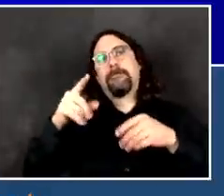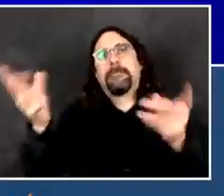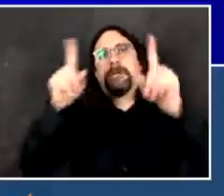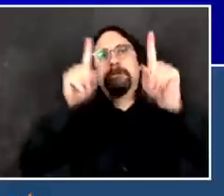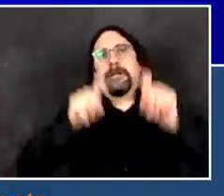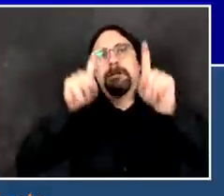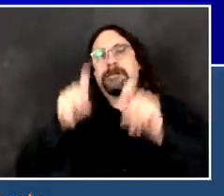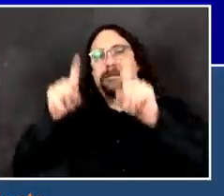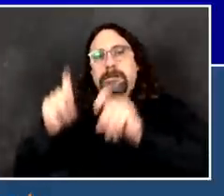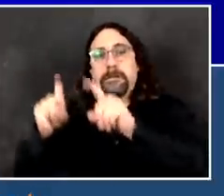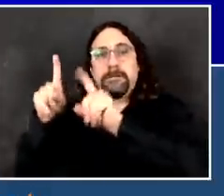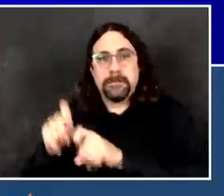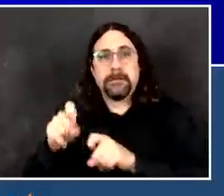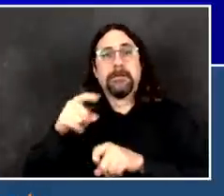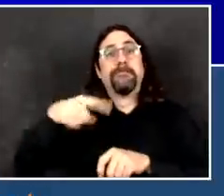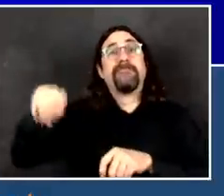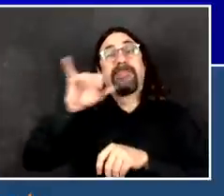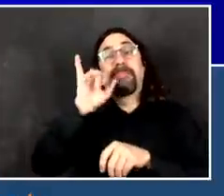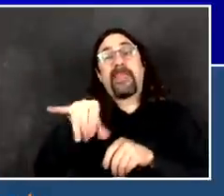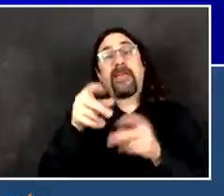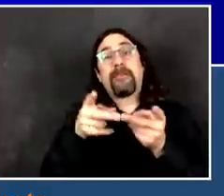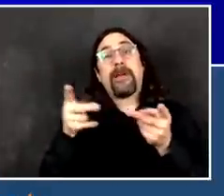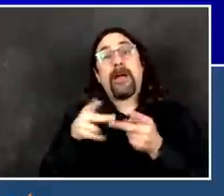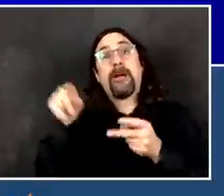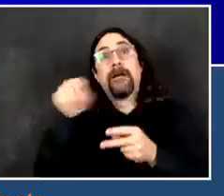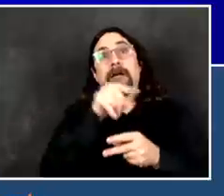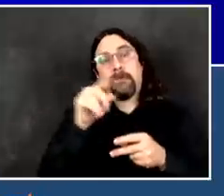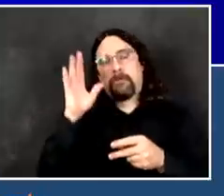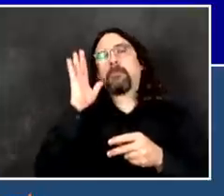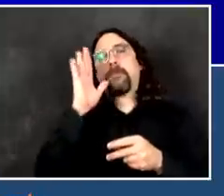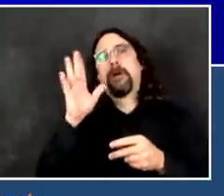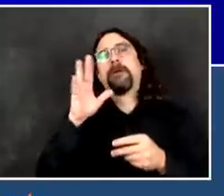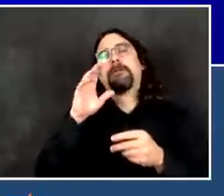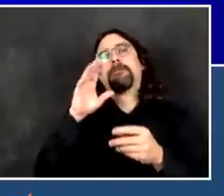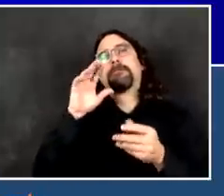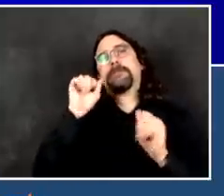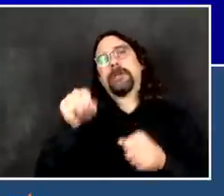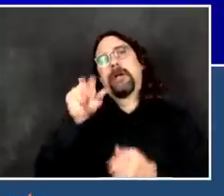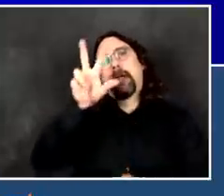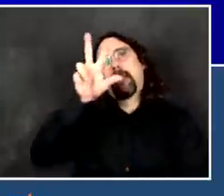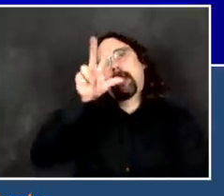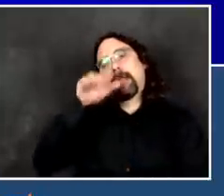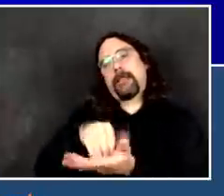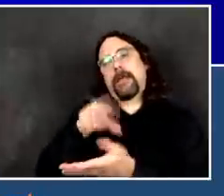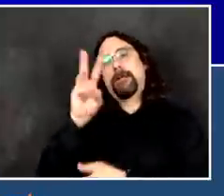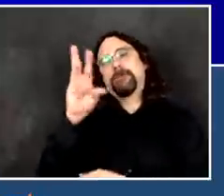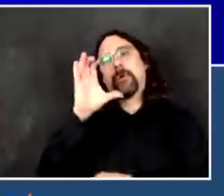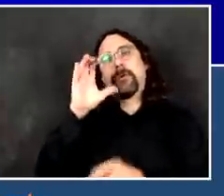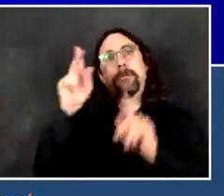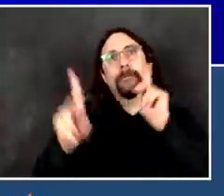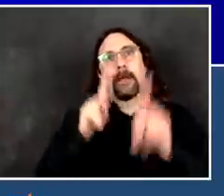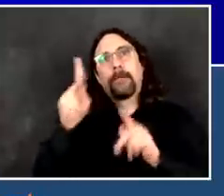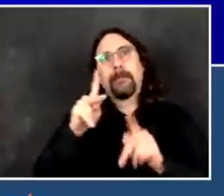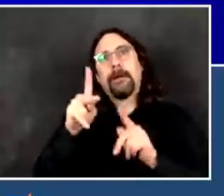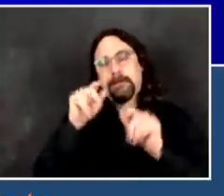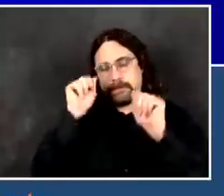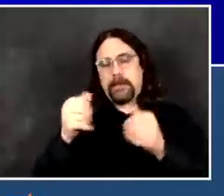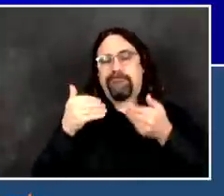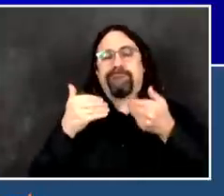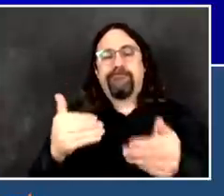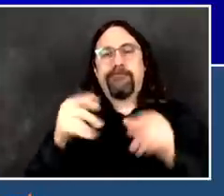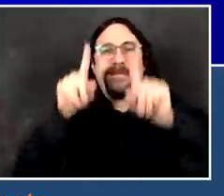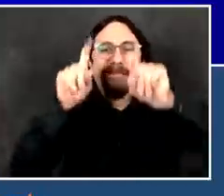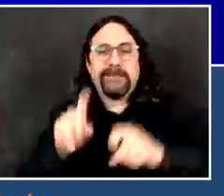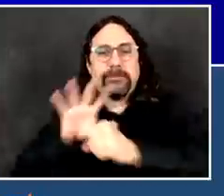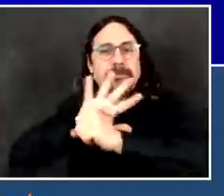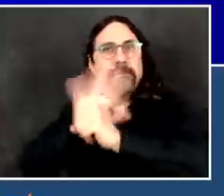get that total up to over 7,000 tests per week, and we're going to keep growing from there. If we can get the supply of testing we need, plus the PPEs and the